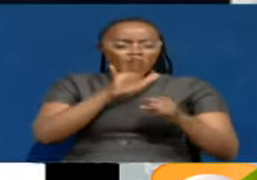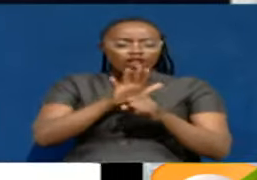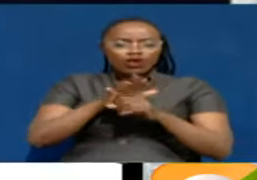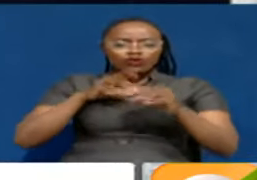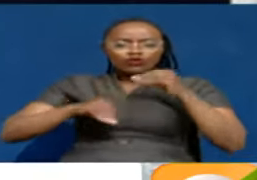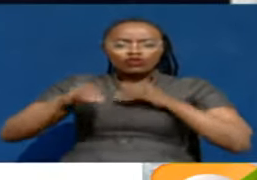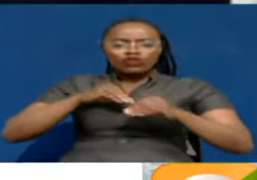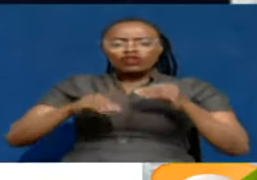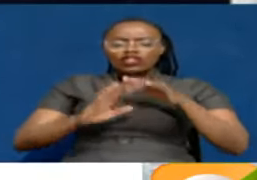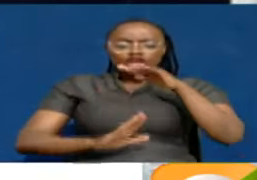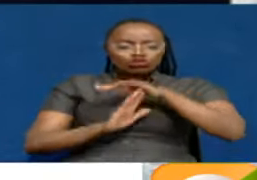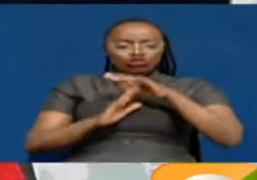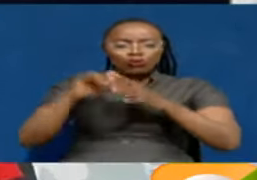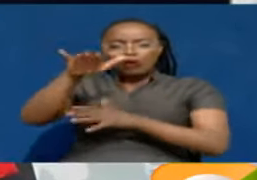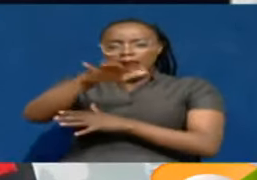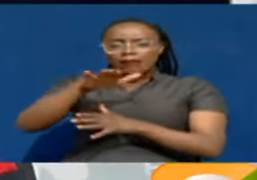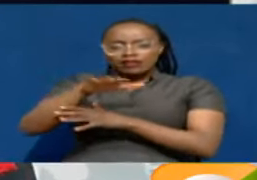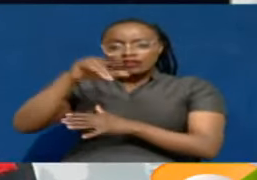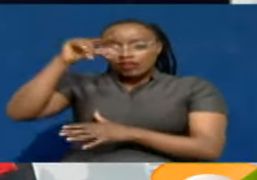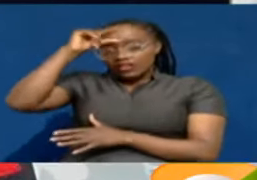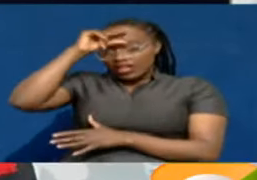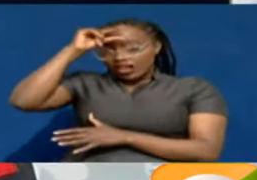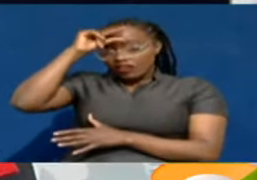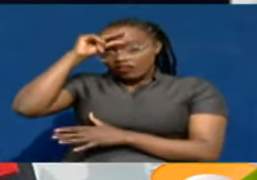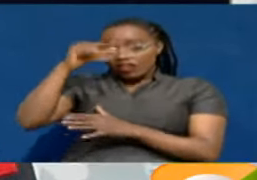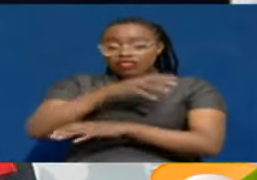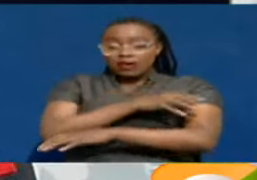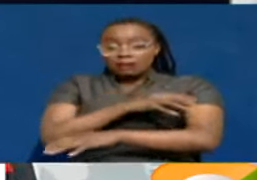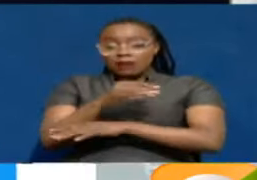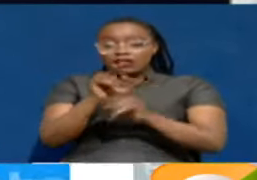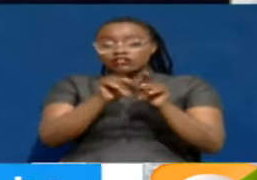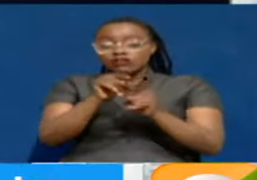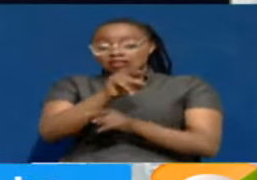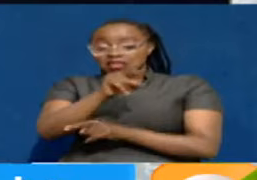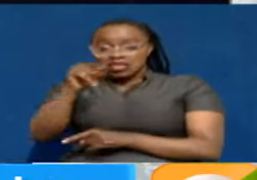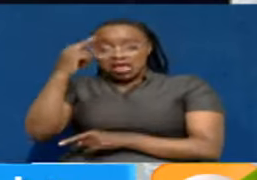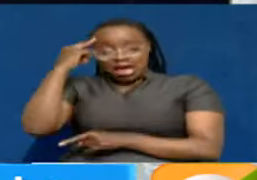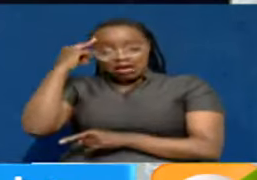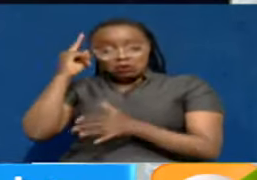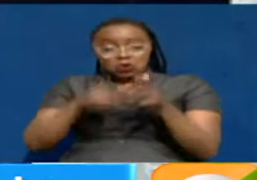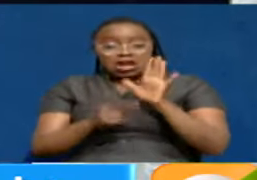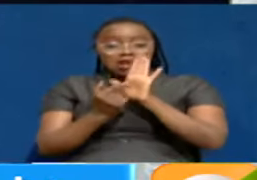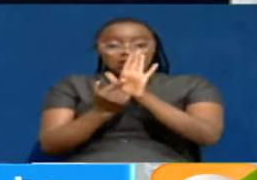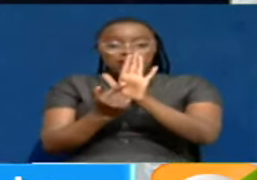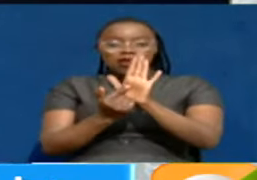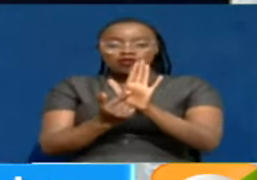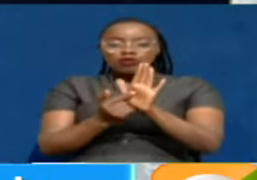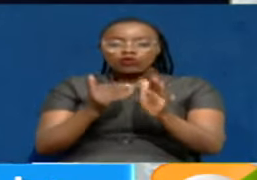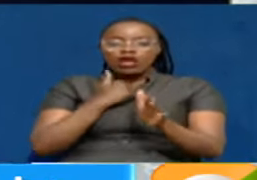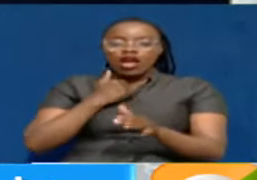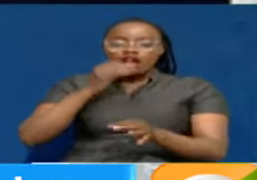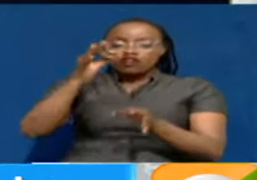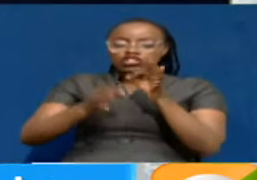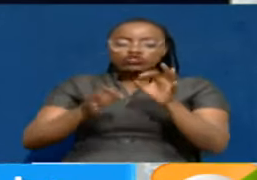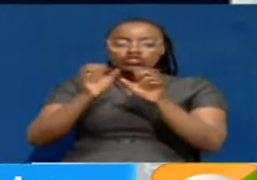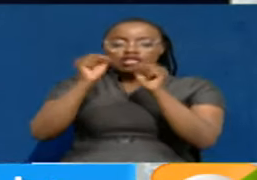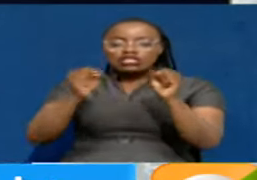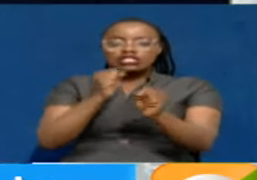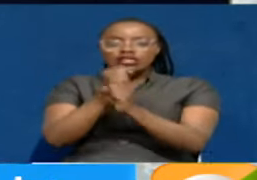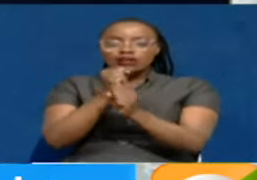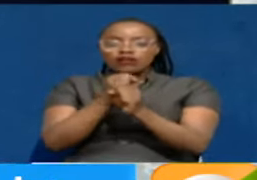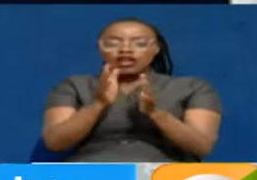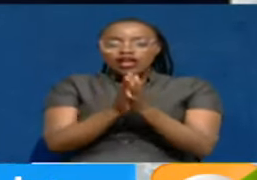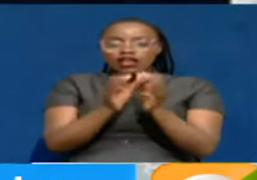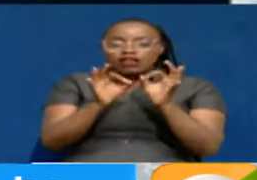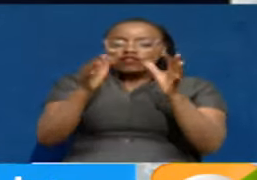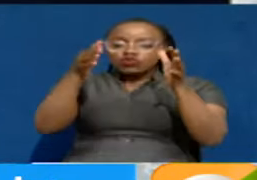impunity in high places in government and individuals who are in power. And for them, I think this is an instance of where now we have our judiciary judiciary system working, and even